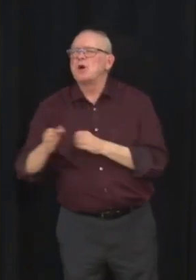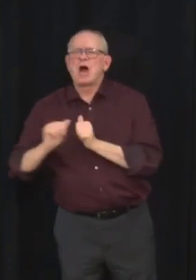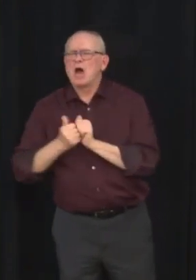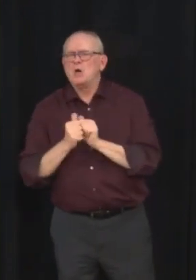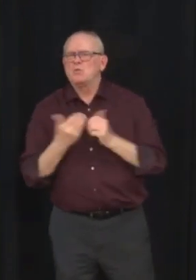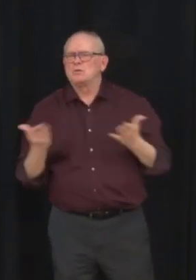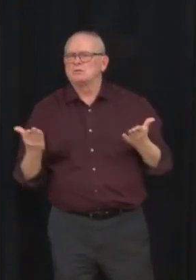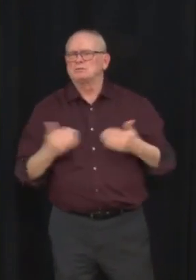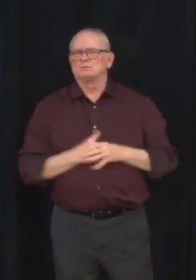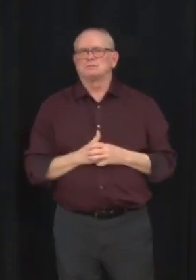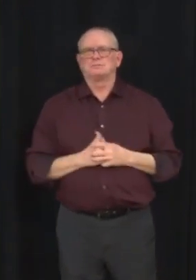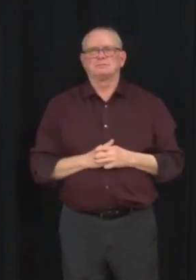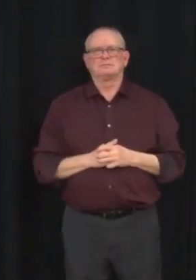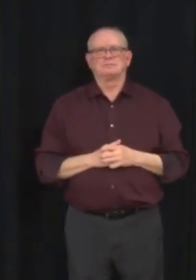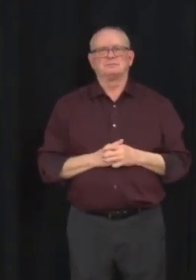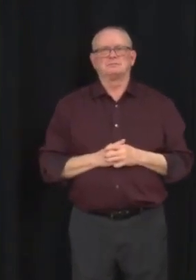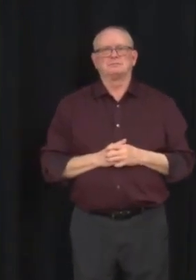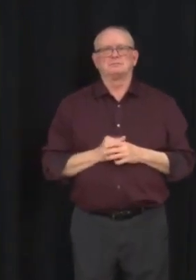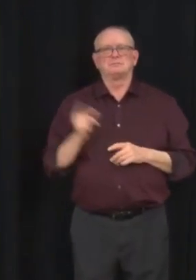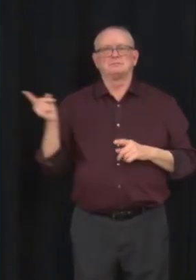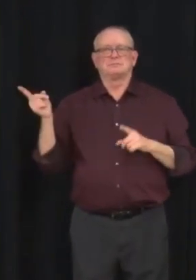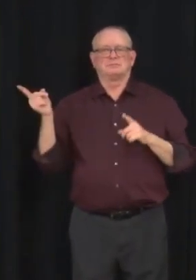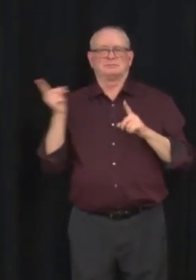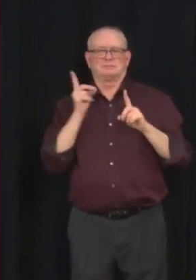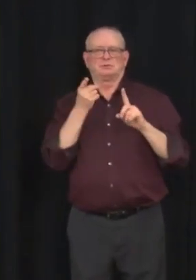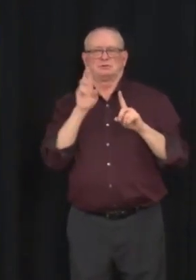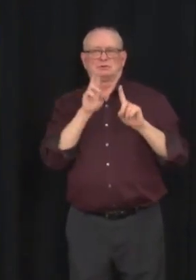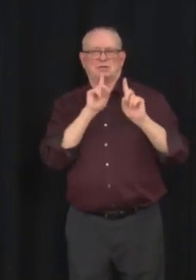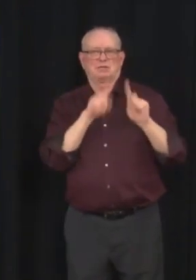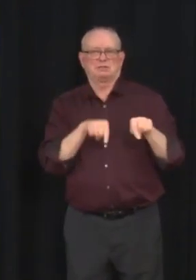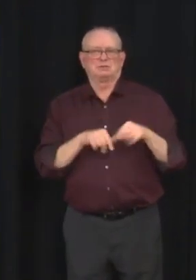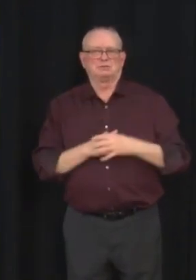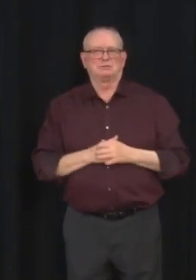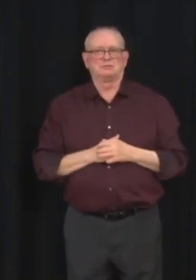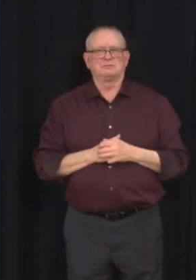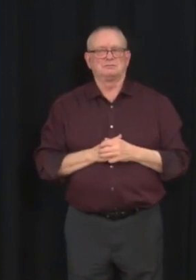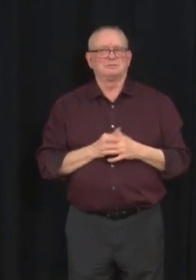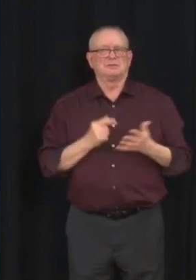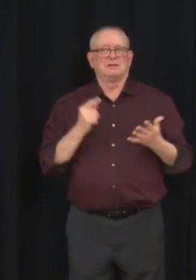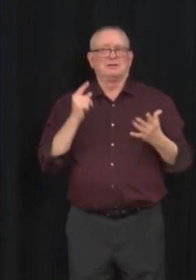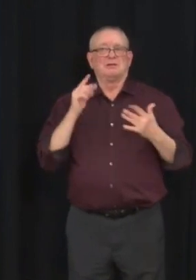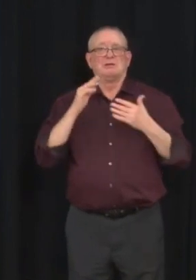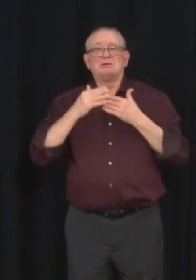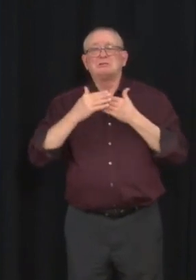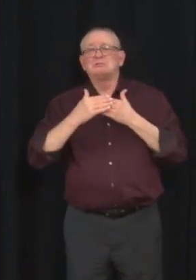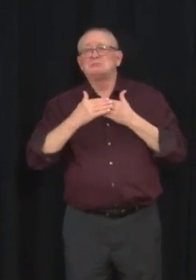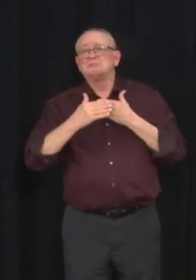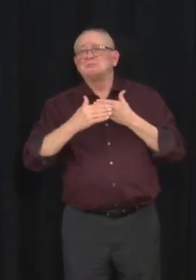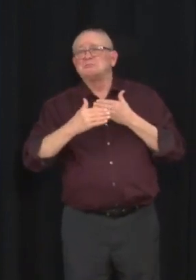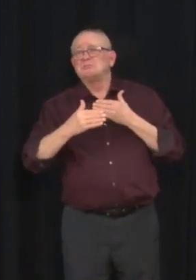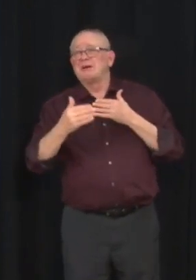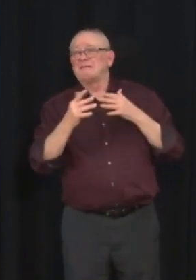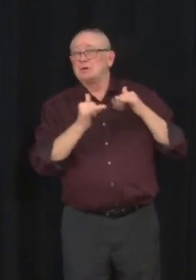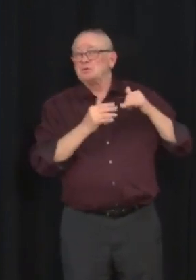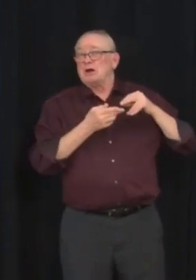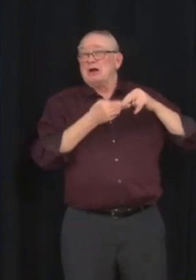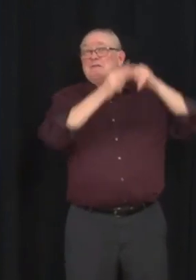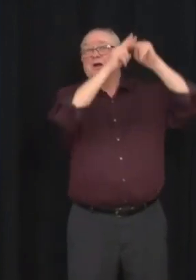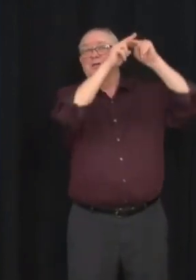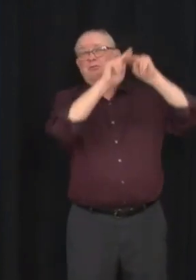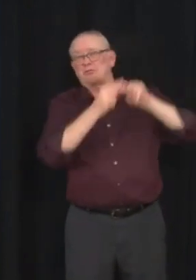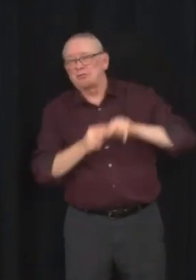been a very, very long series of waves, and that I can only imagine how tired they are,